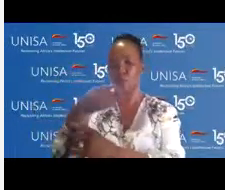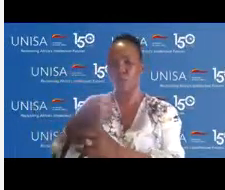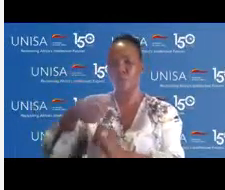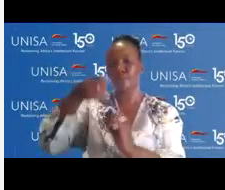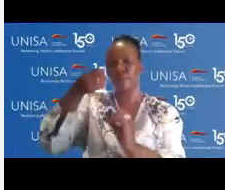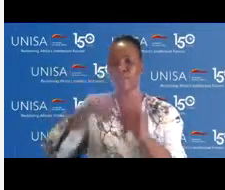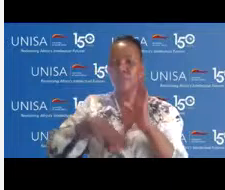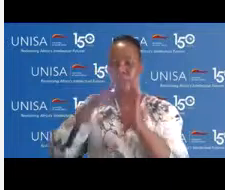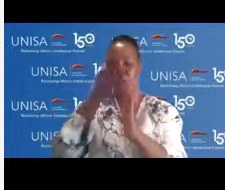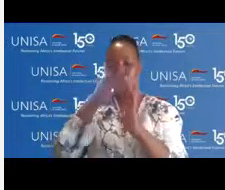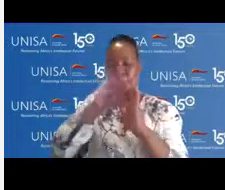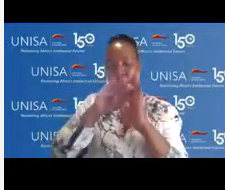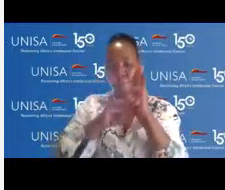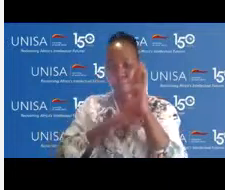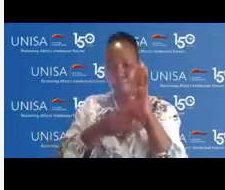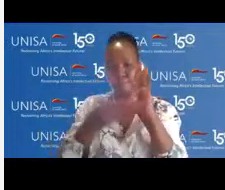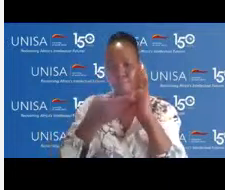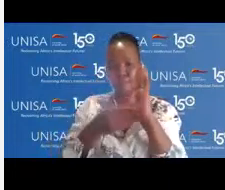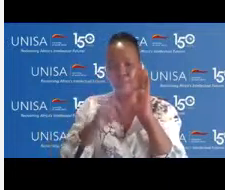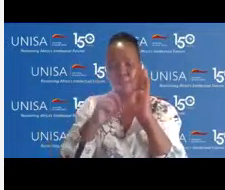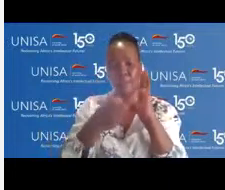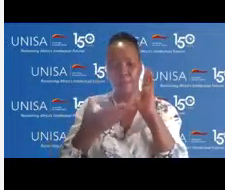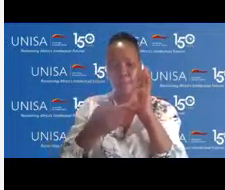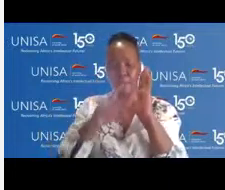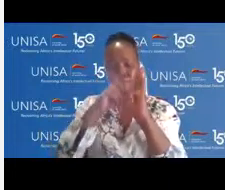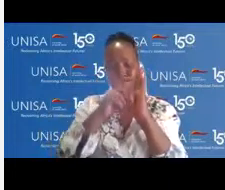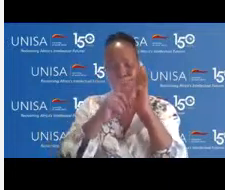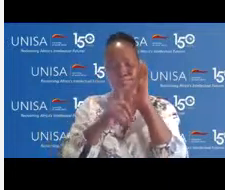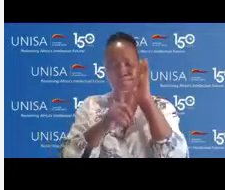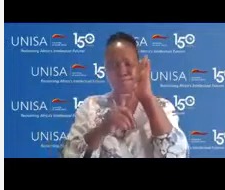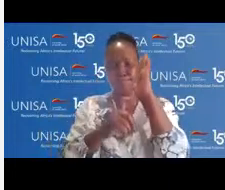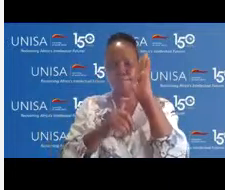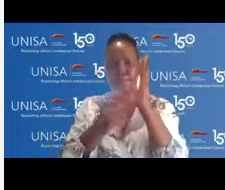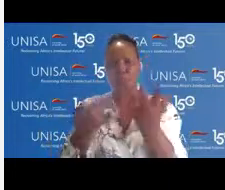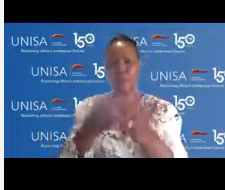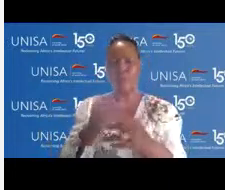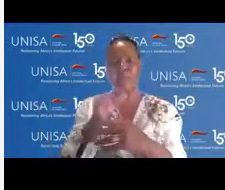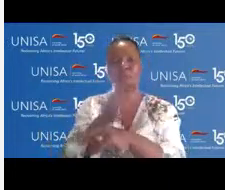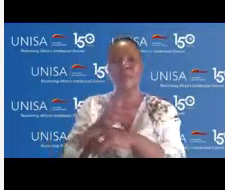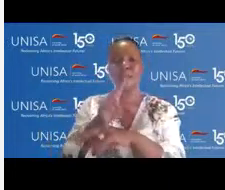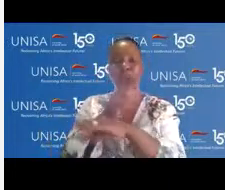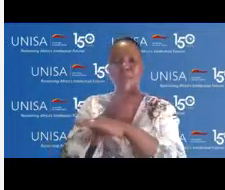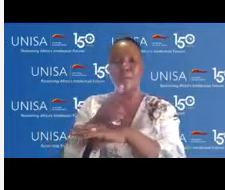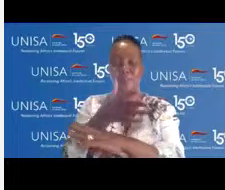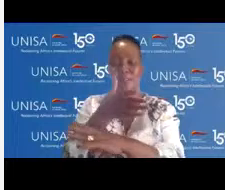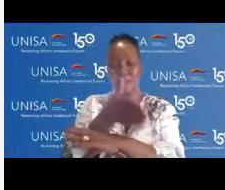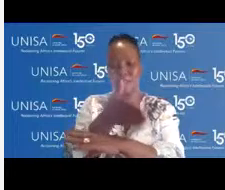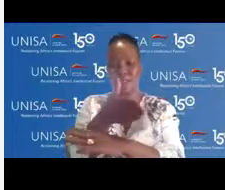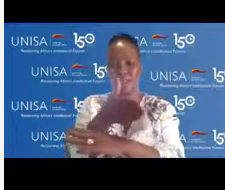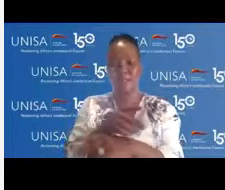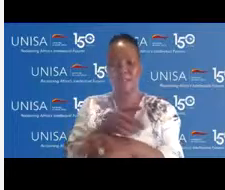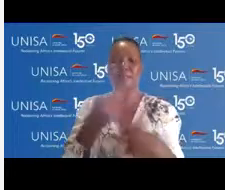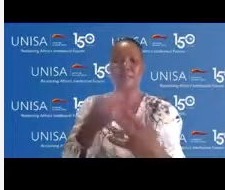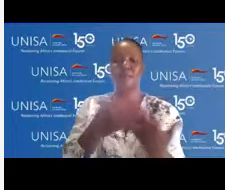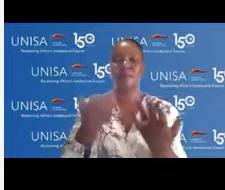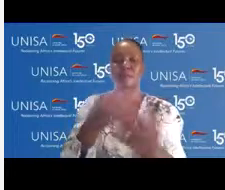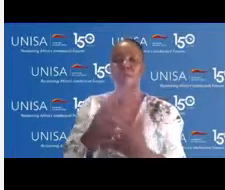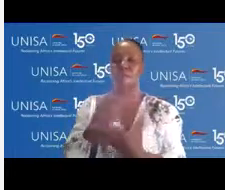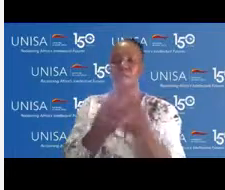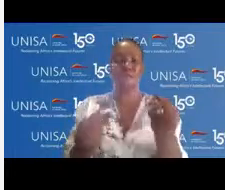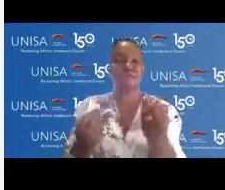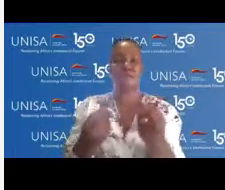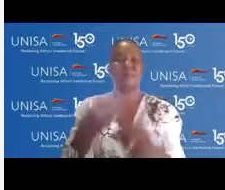it and then I scroll down, that's where the camera is headed now. Okay, so it didn't disappear, it's still there, it's still